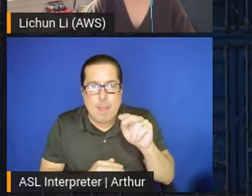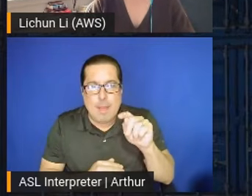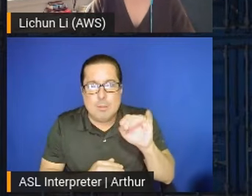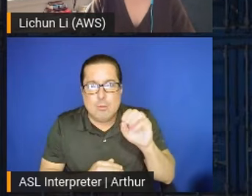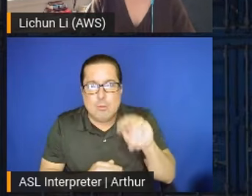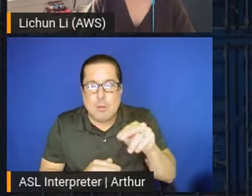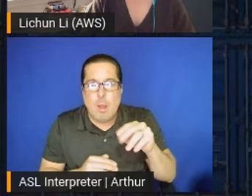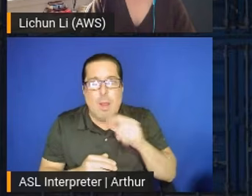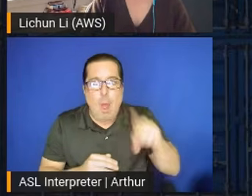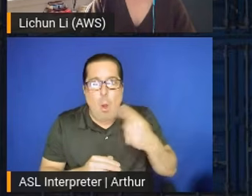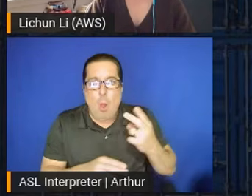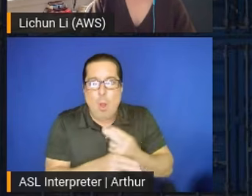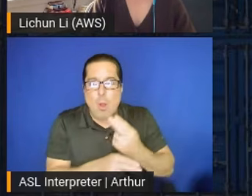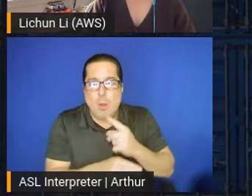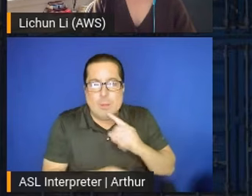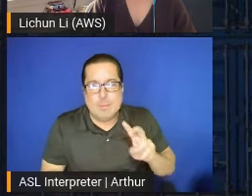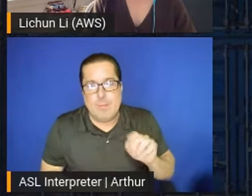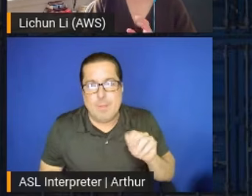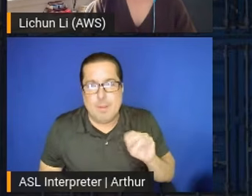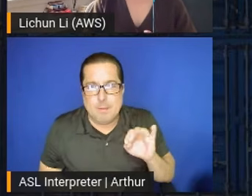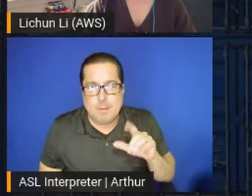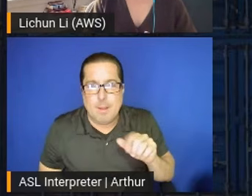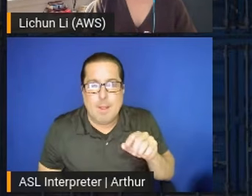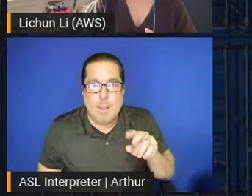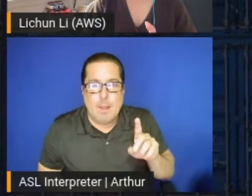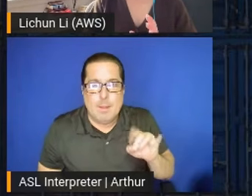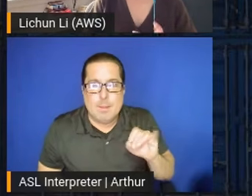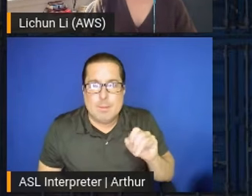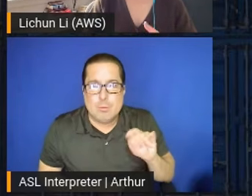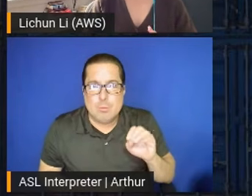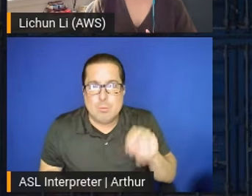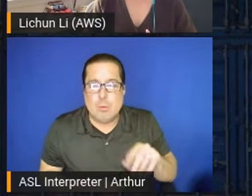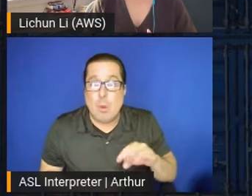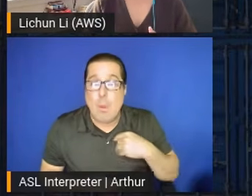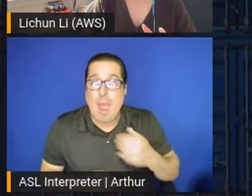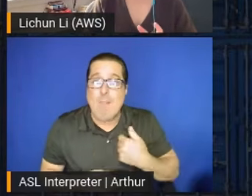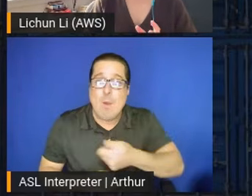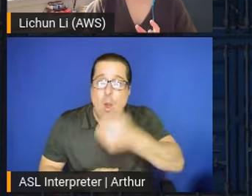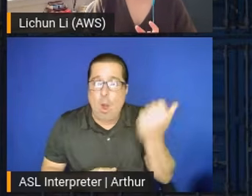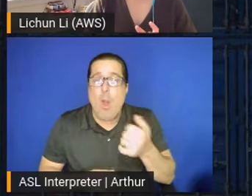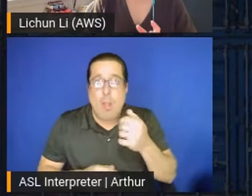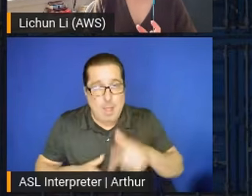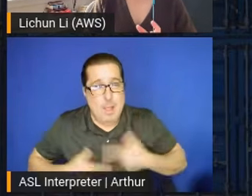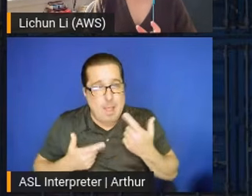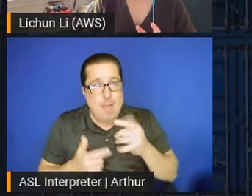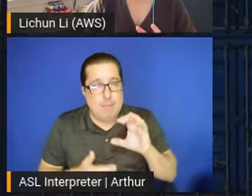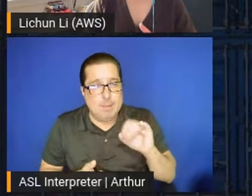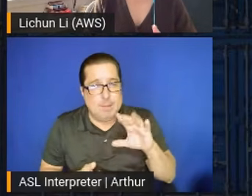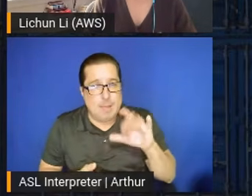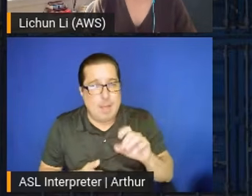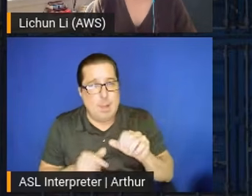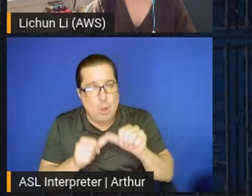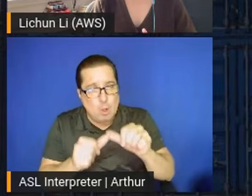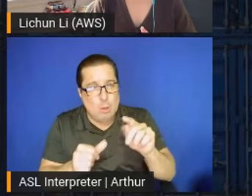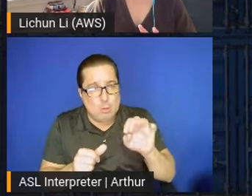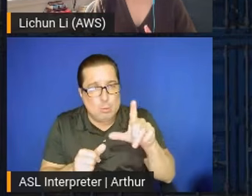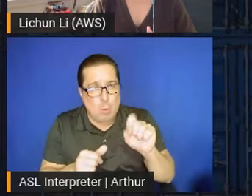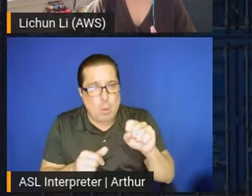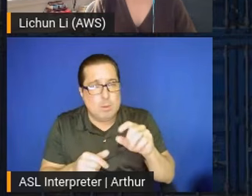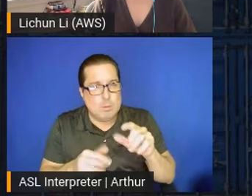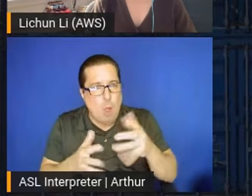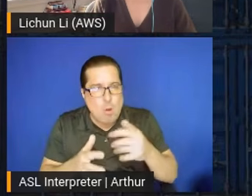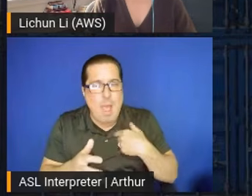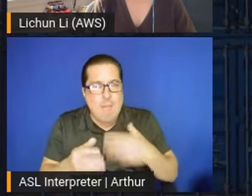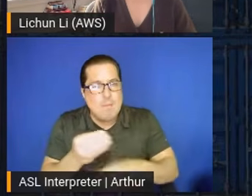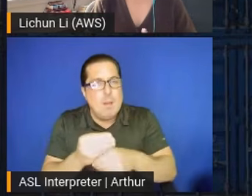distribution. And we have, in addition to these lifecycle management tools, today already bundle a